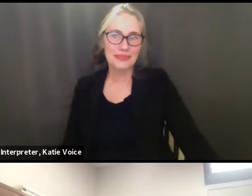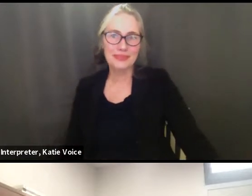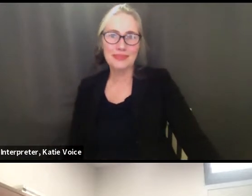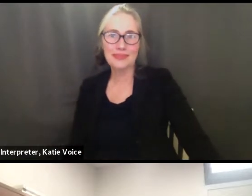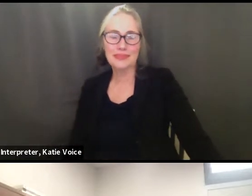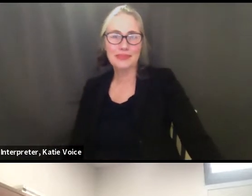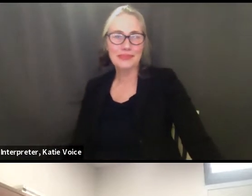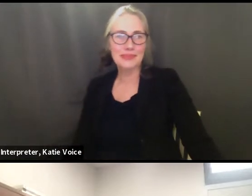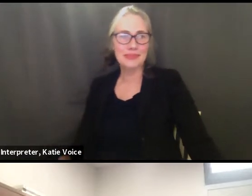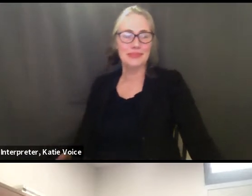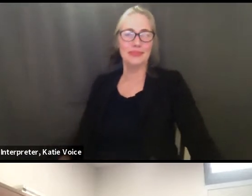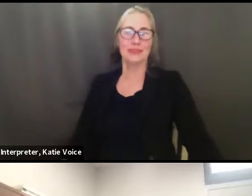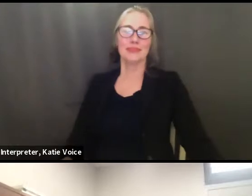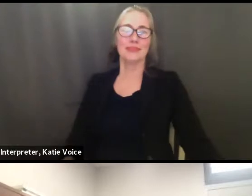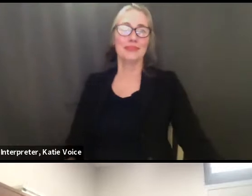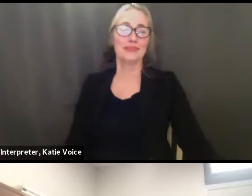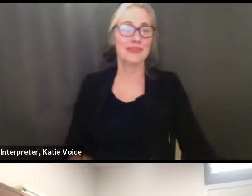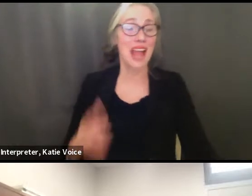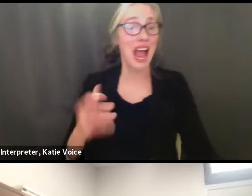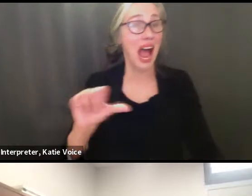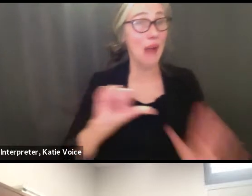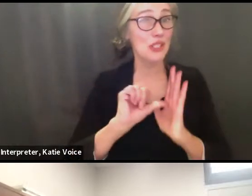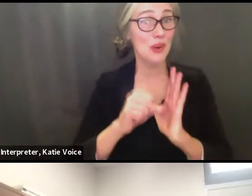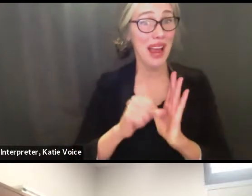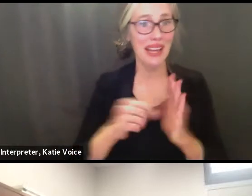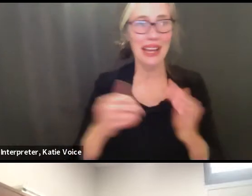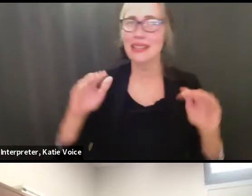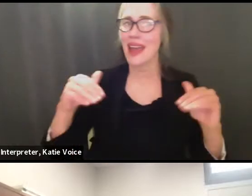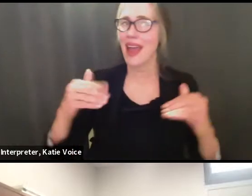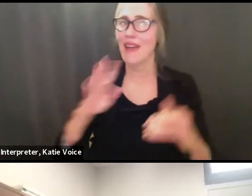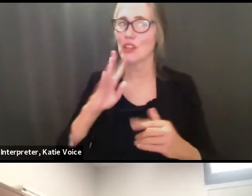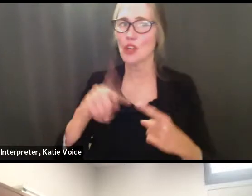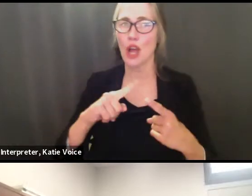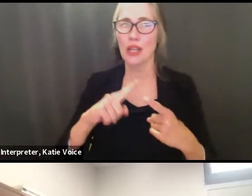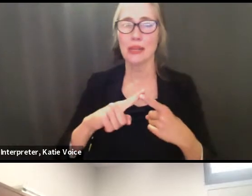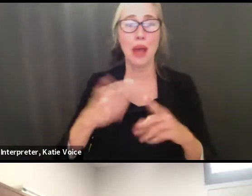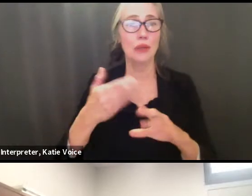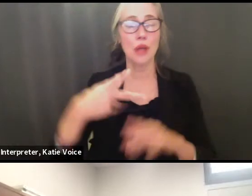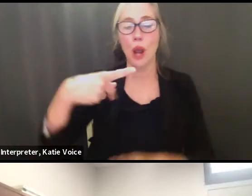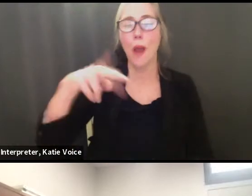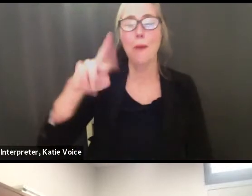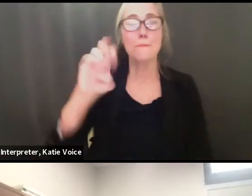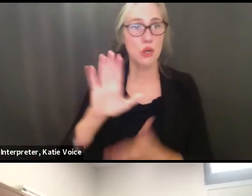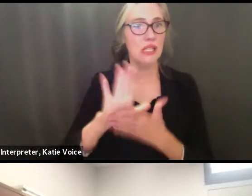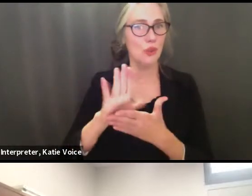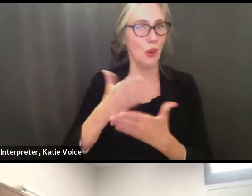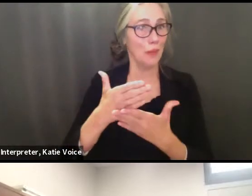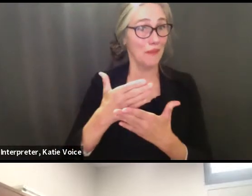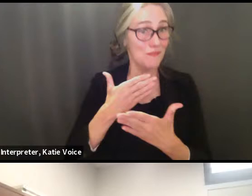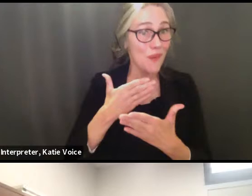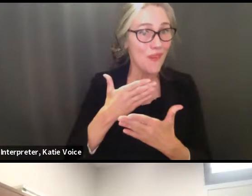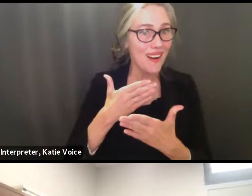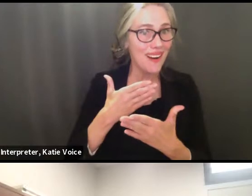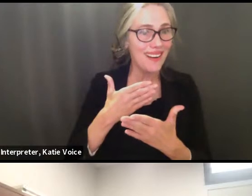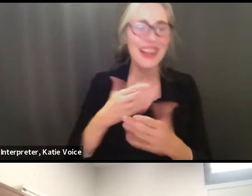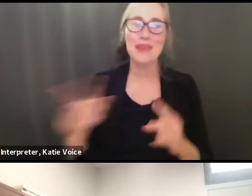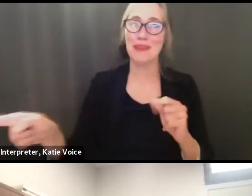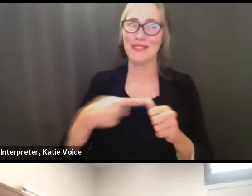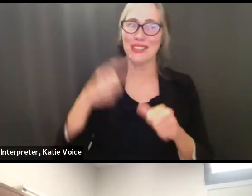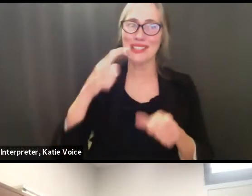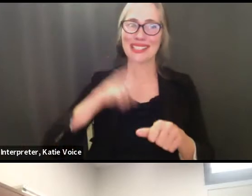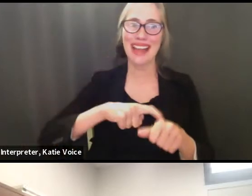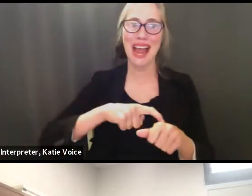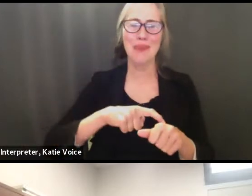In particular, I would just like to highlight that we haven't really talked about the preschool space before, but we are just delighted that we have our